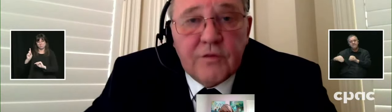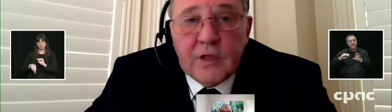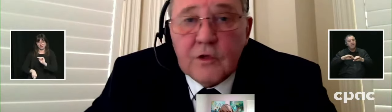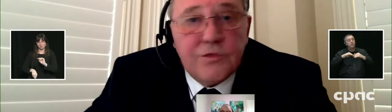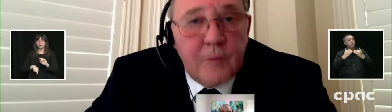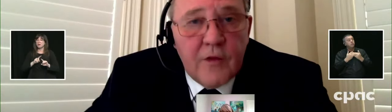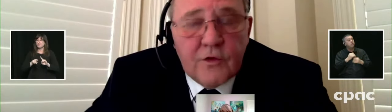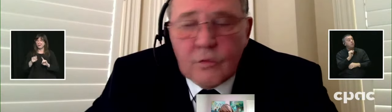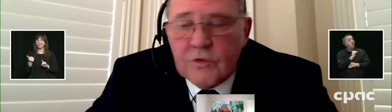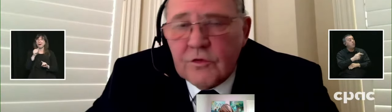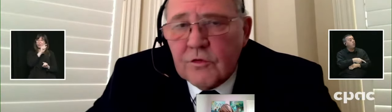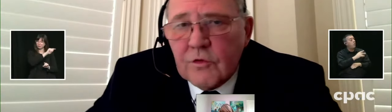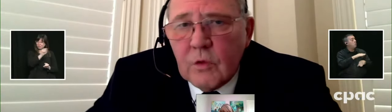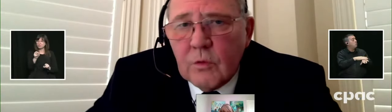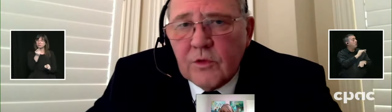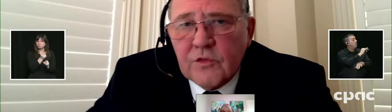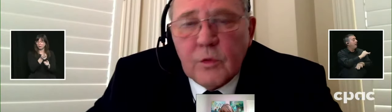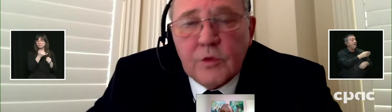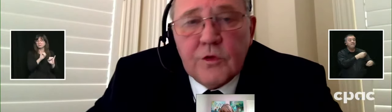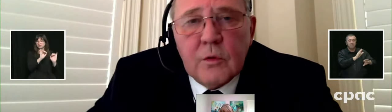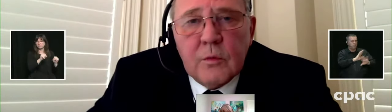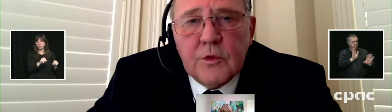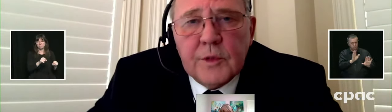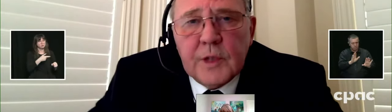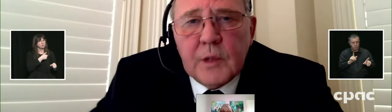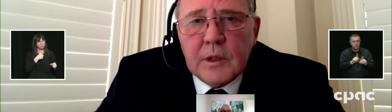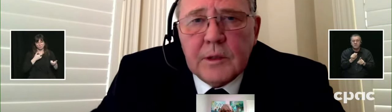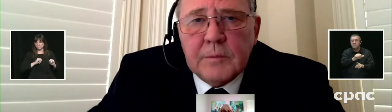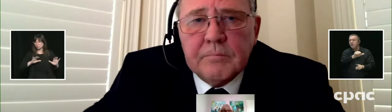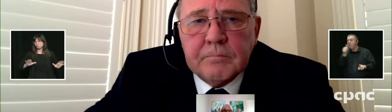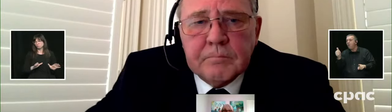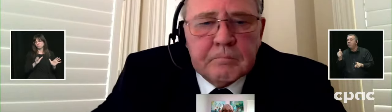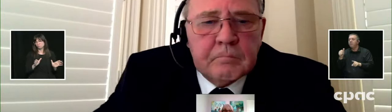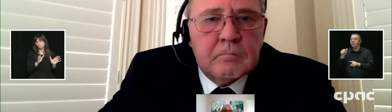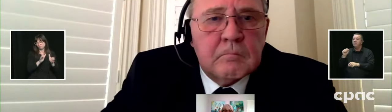for vehicles from other sources, and so there's still work to do, and we're doing that work.